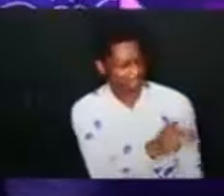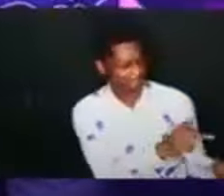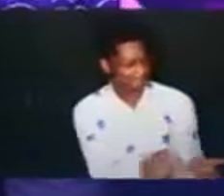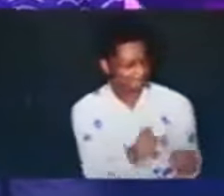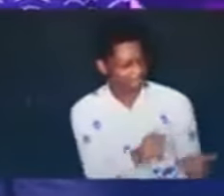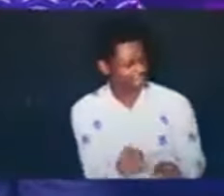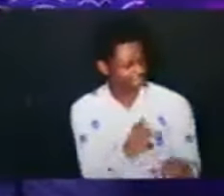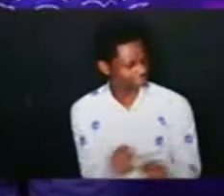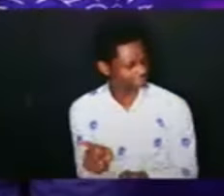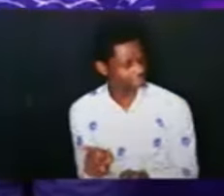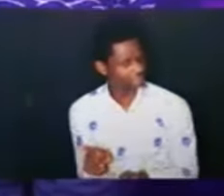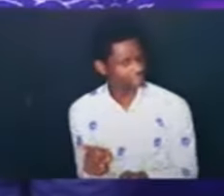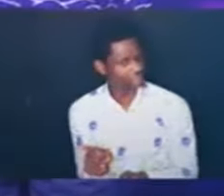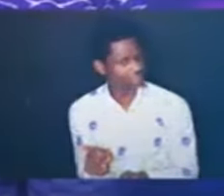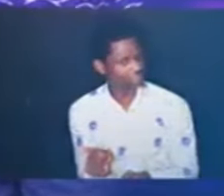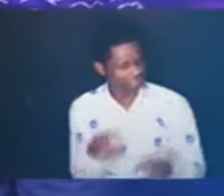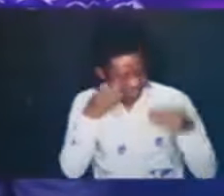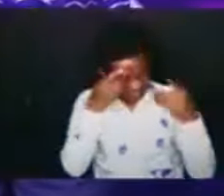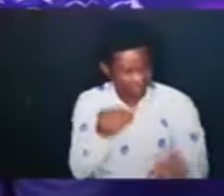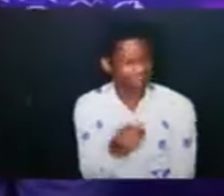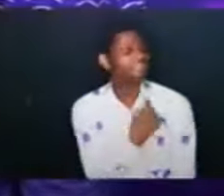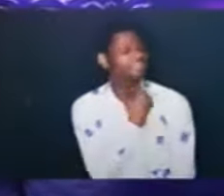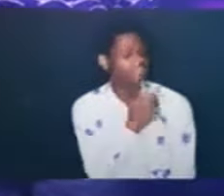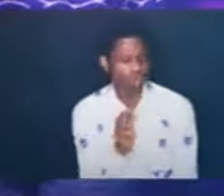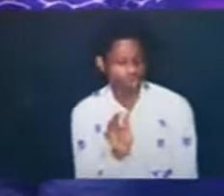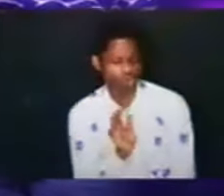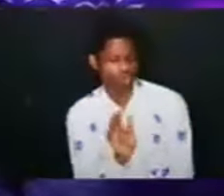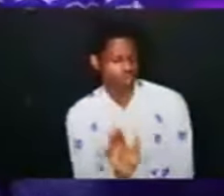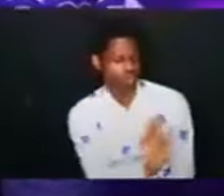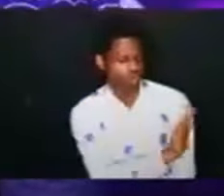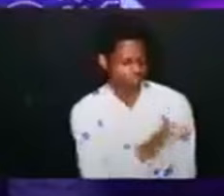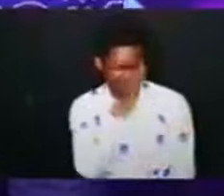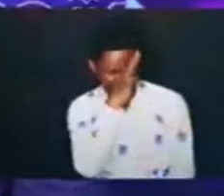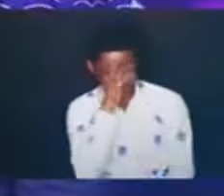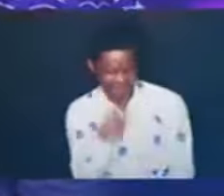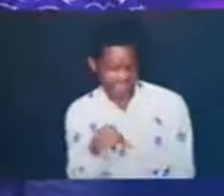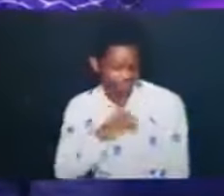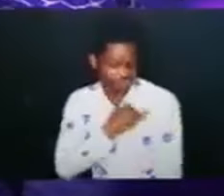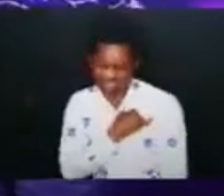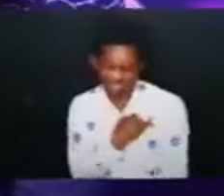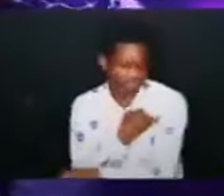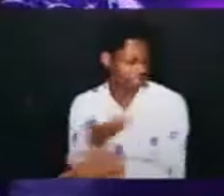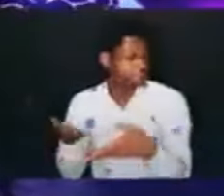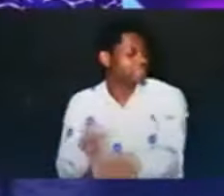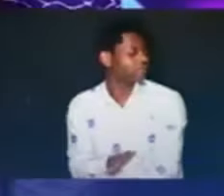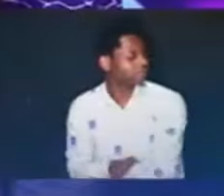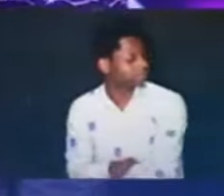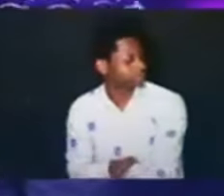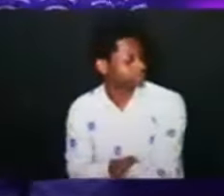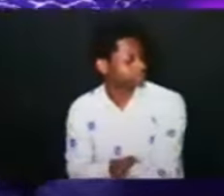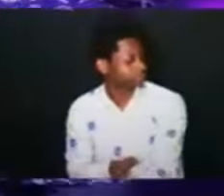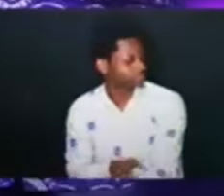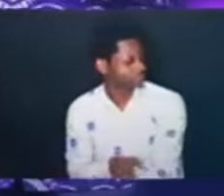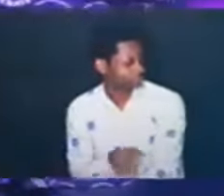know what said that. And decide to tell their father that Joseph is dead. No, what said that? One papa, no way just